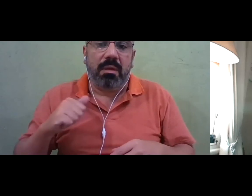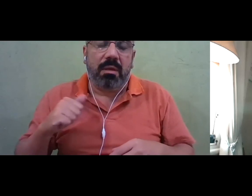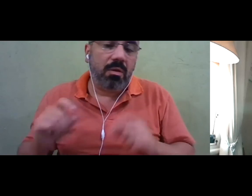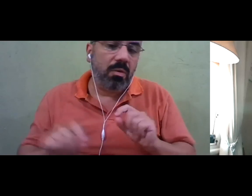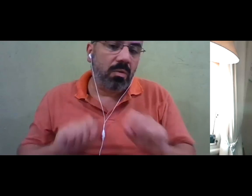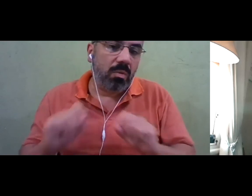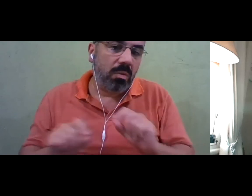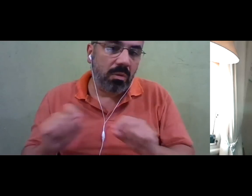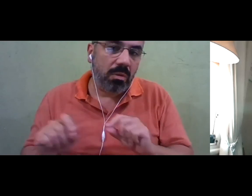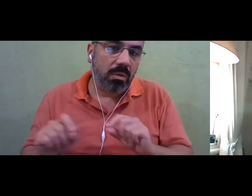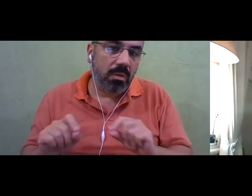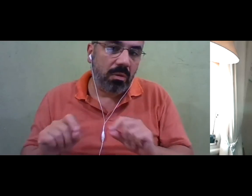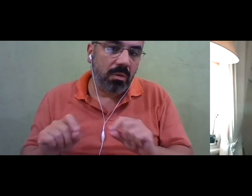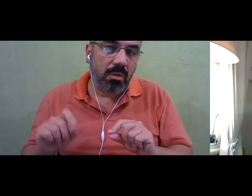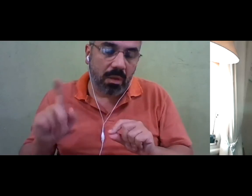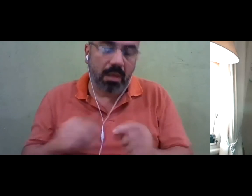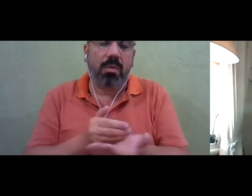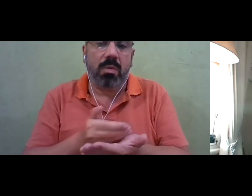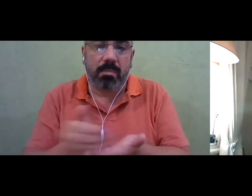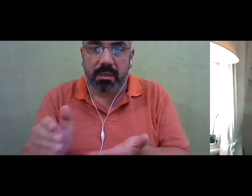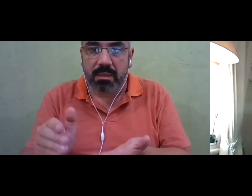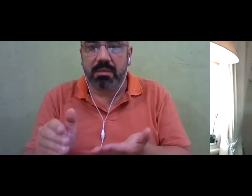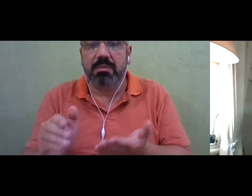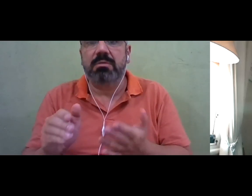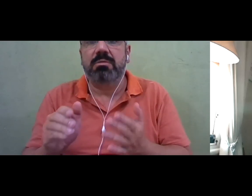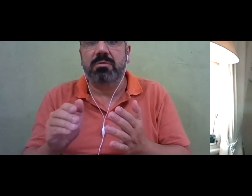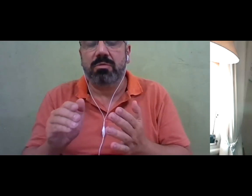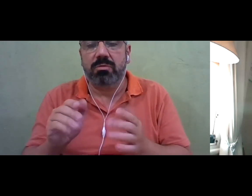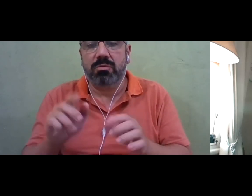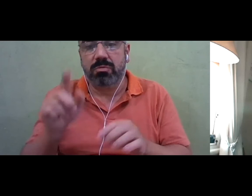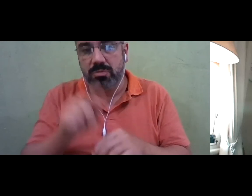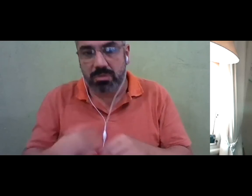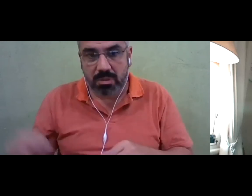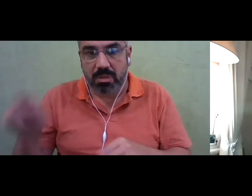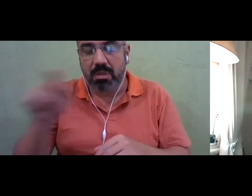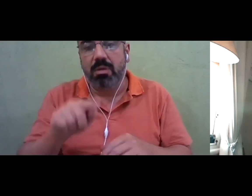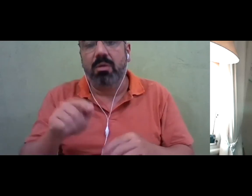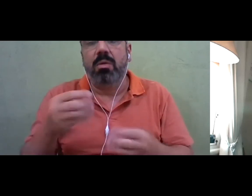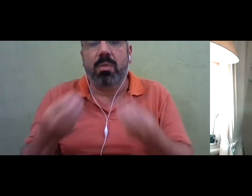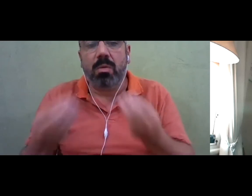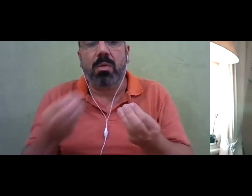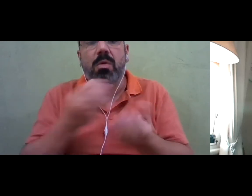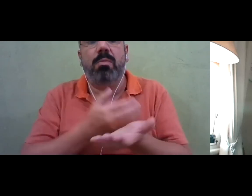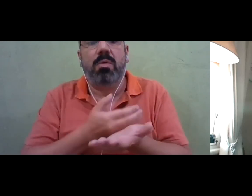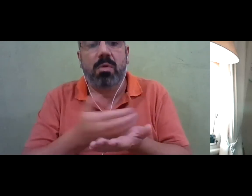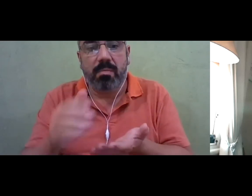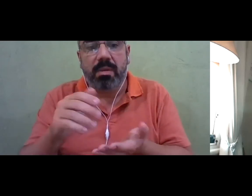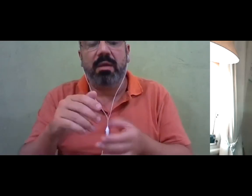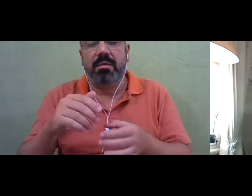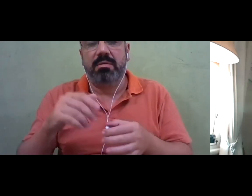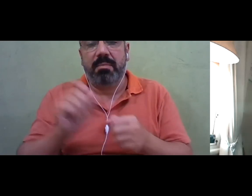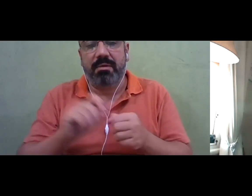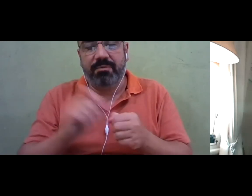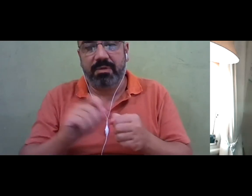one. So it's just like renewed. New people come along all the time and change the world. New projects are